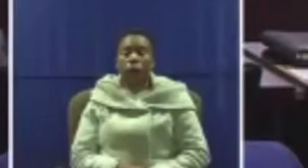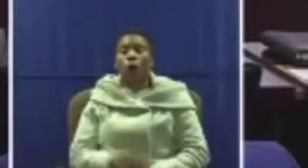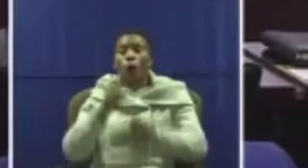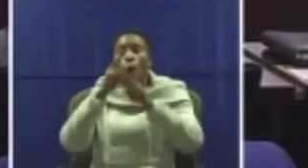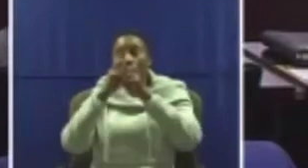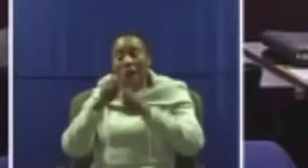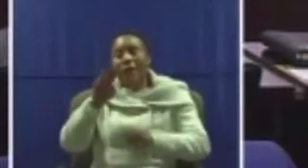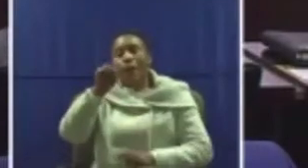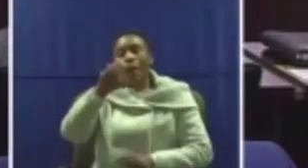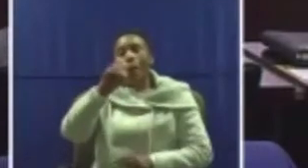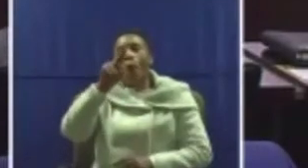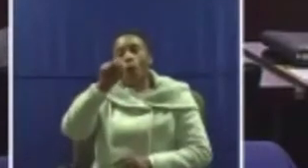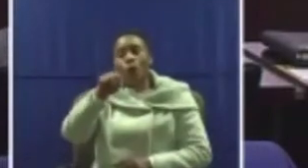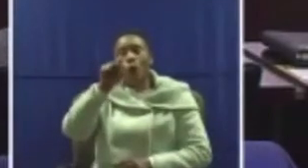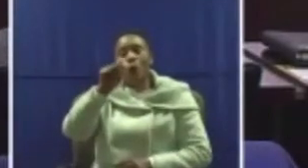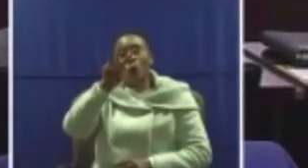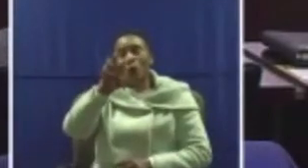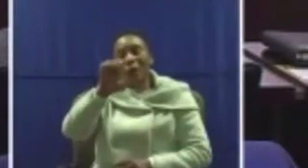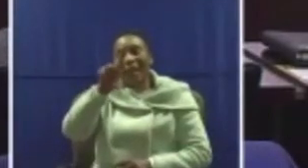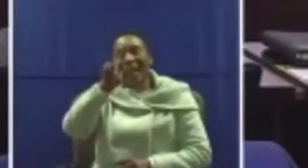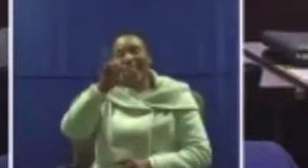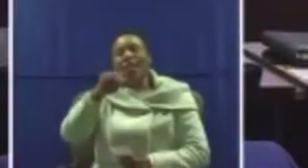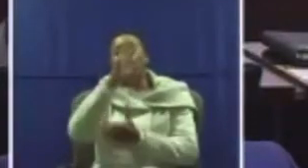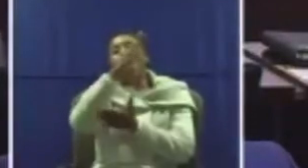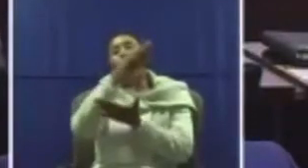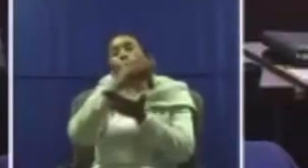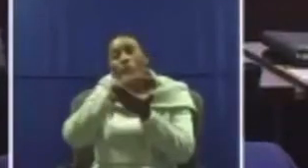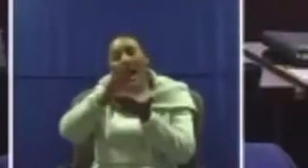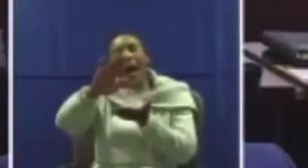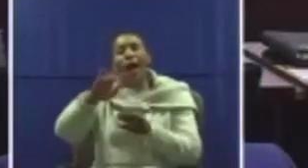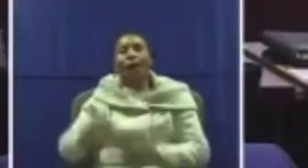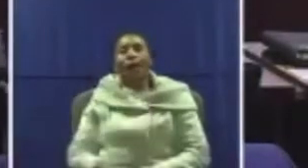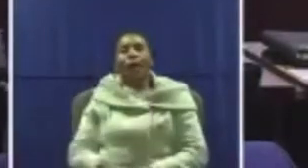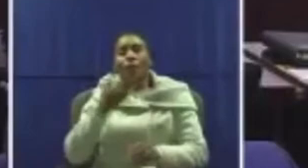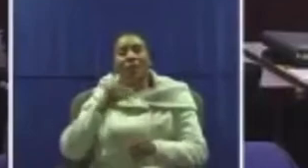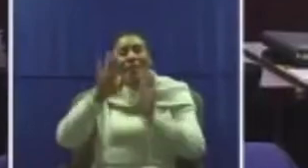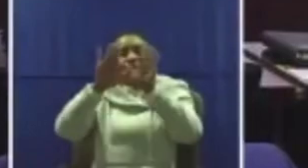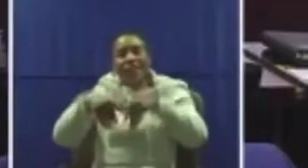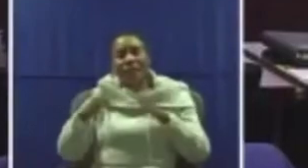Honorable Mundwedi, Puma, please leave the house.